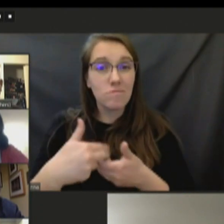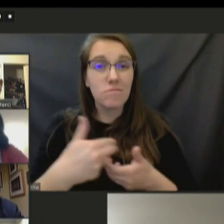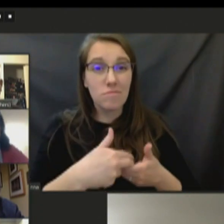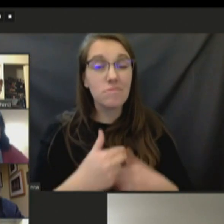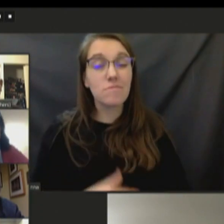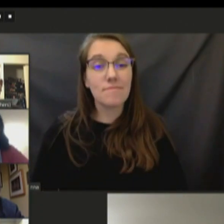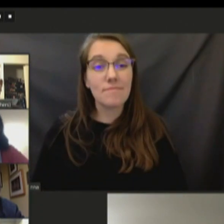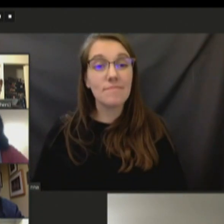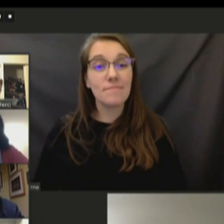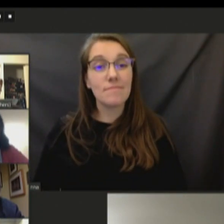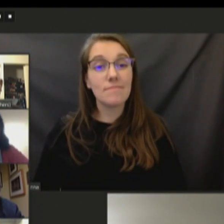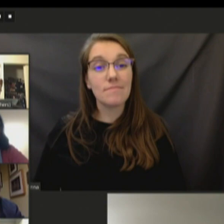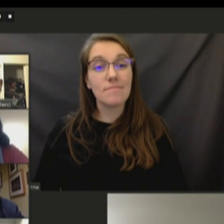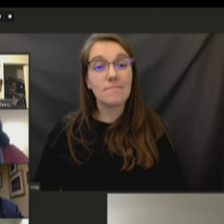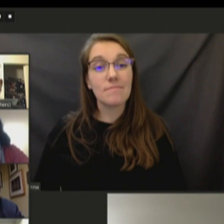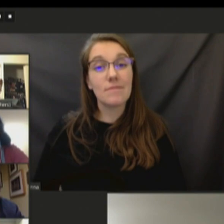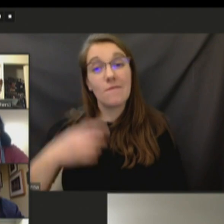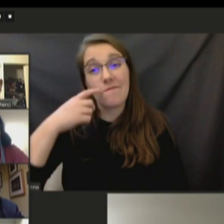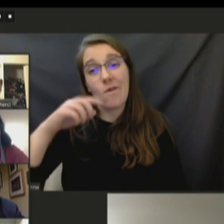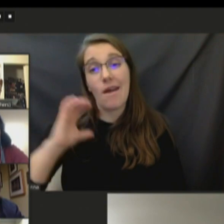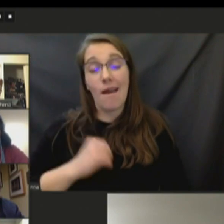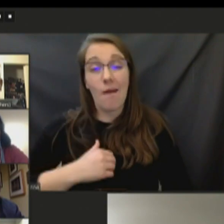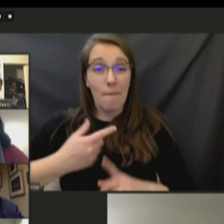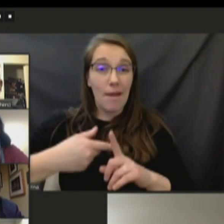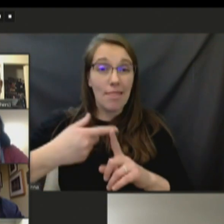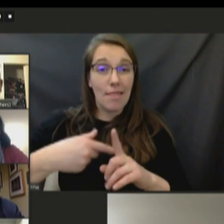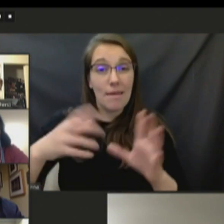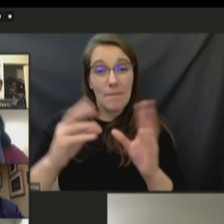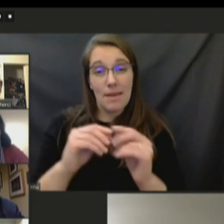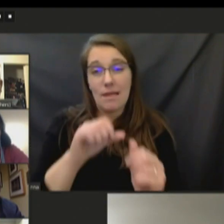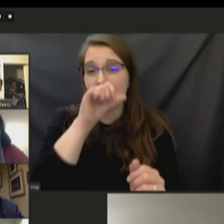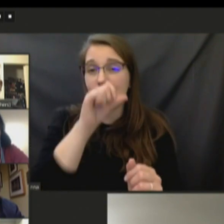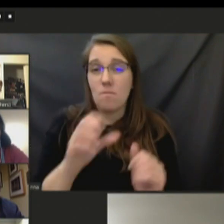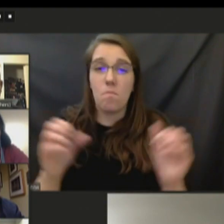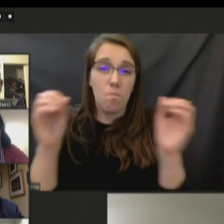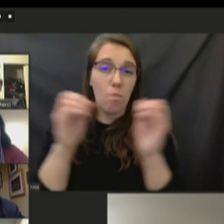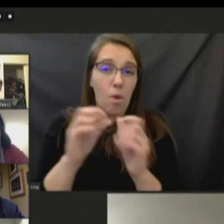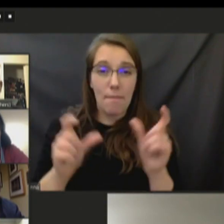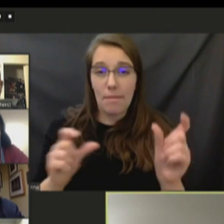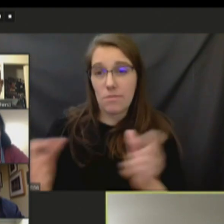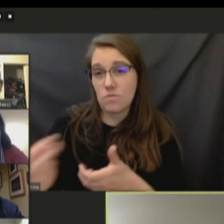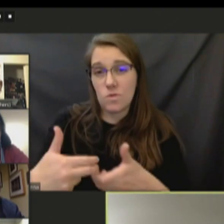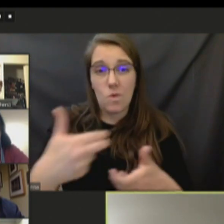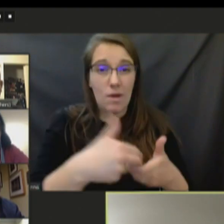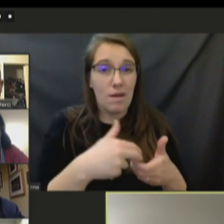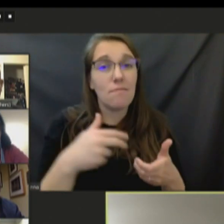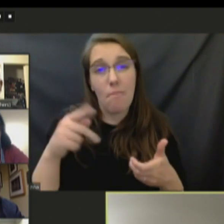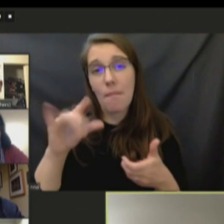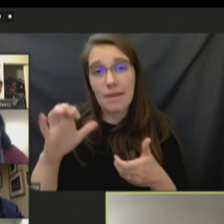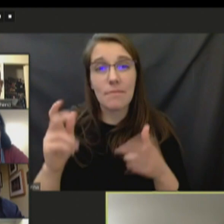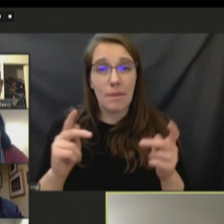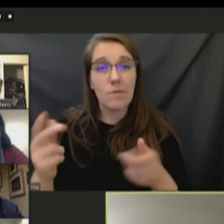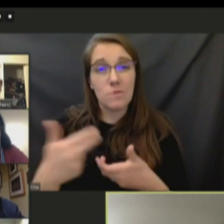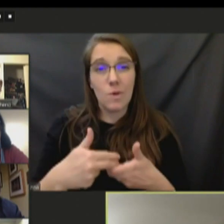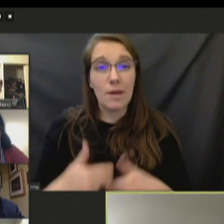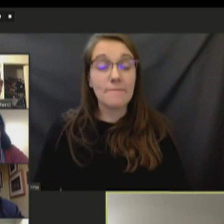by the public at the monthly meetings, definitely. So yes, I can definitely look into that.